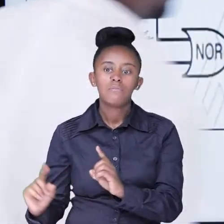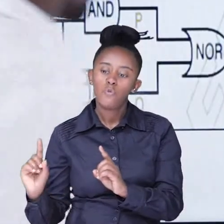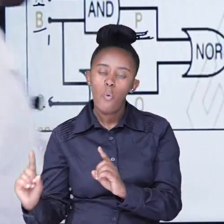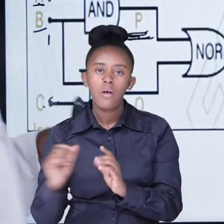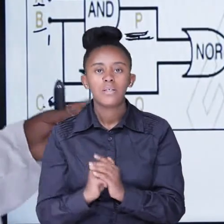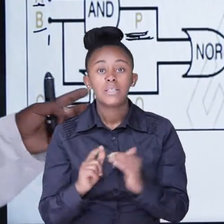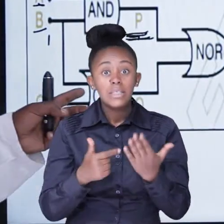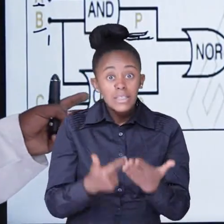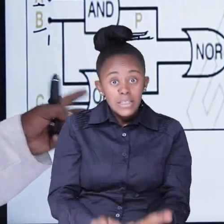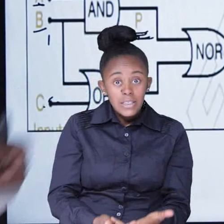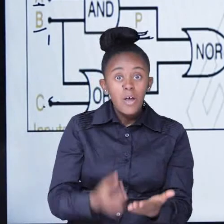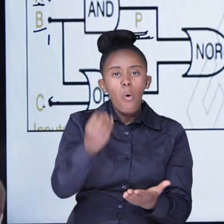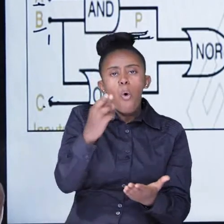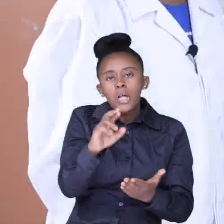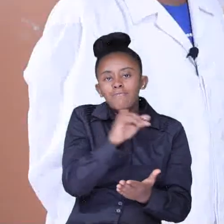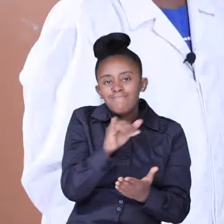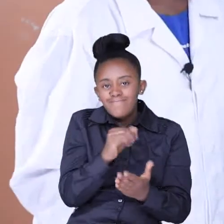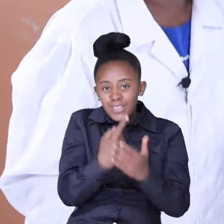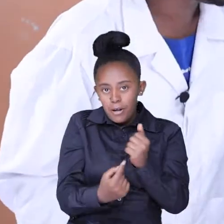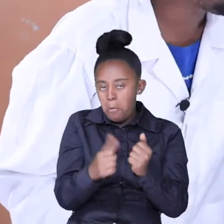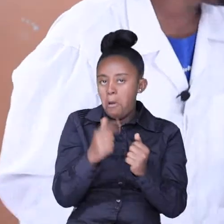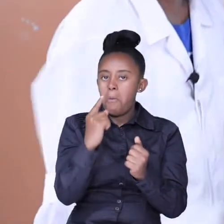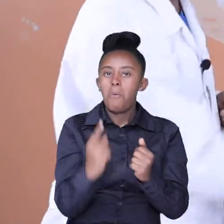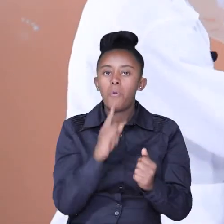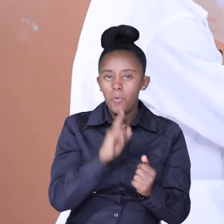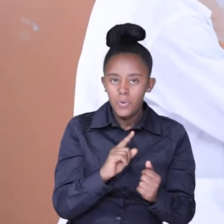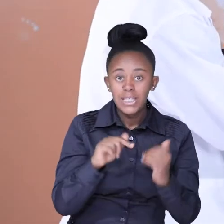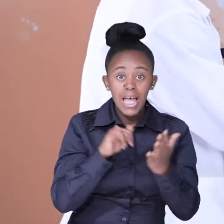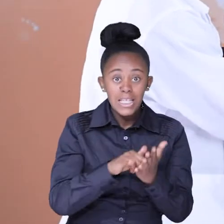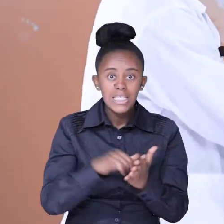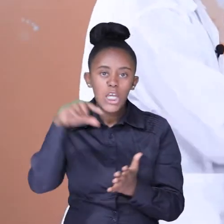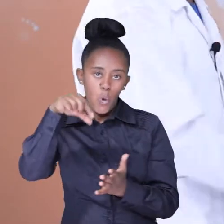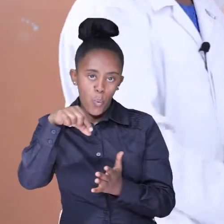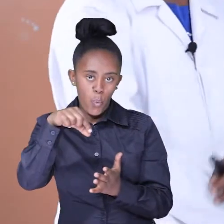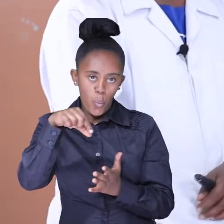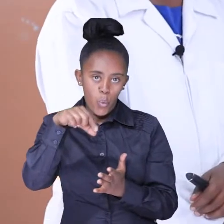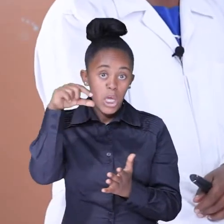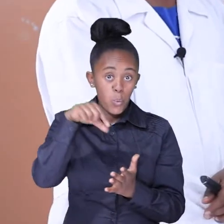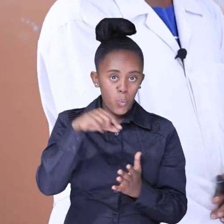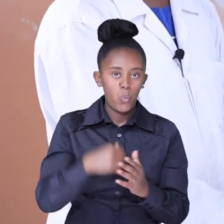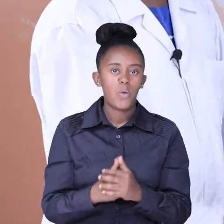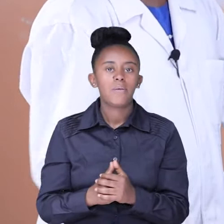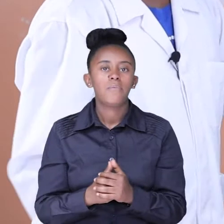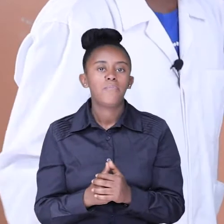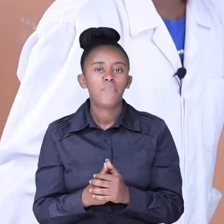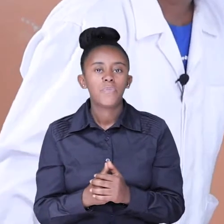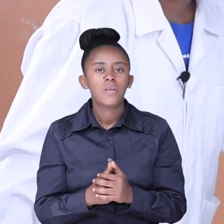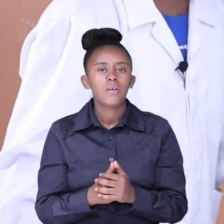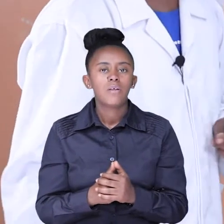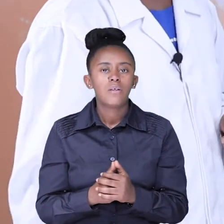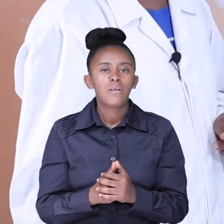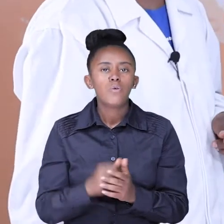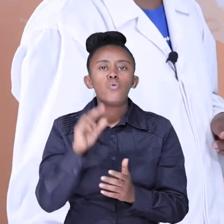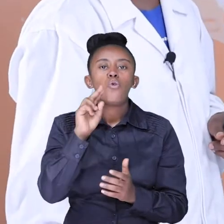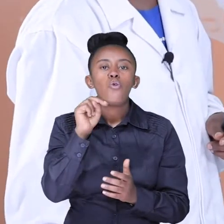1. Z is for OR gate. That is Q. Q. What is NOR